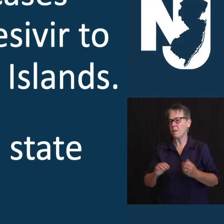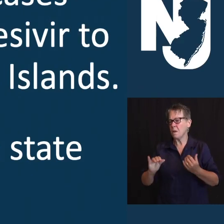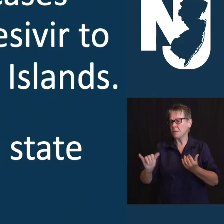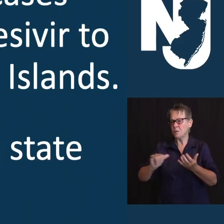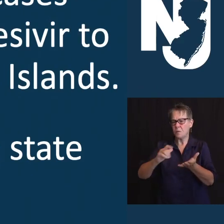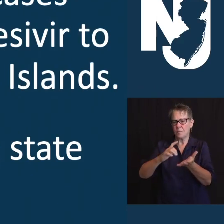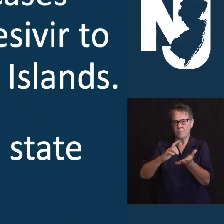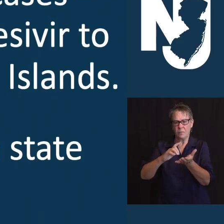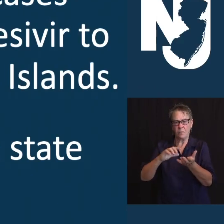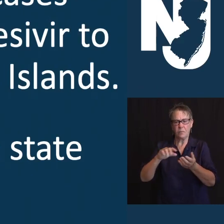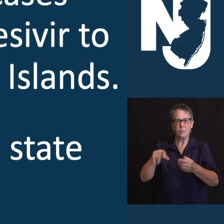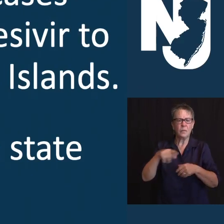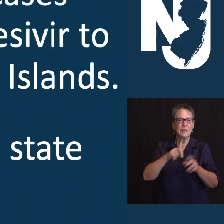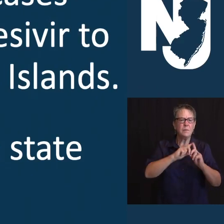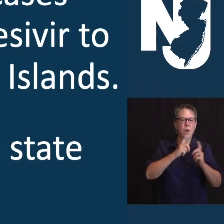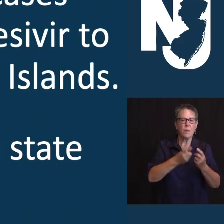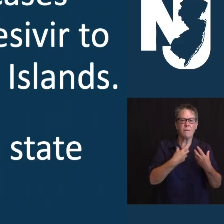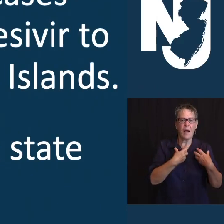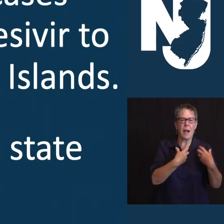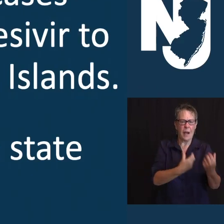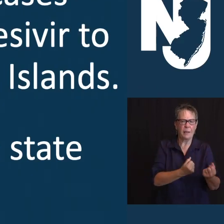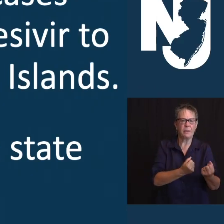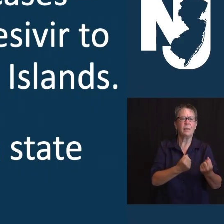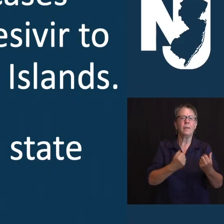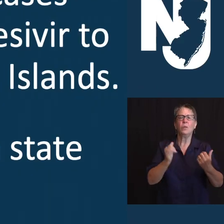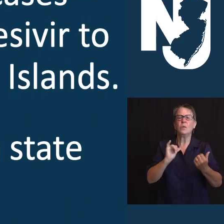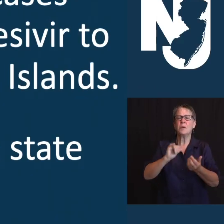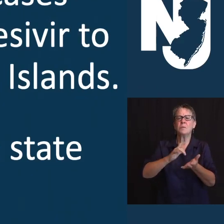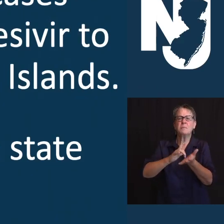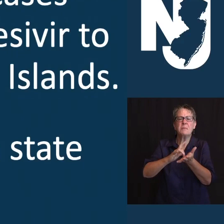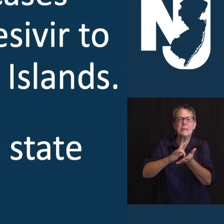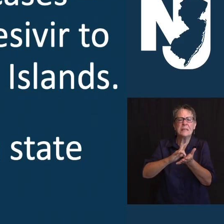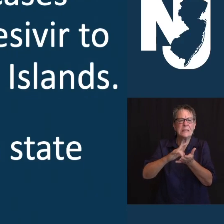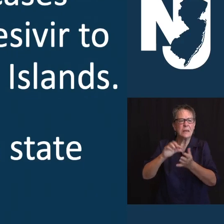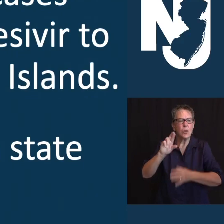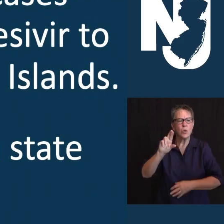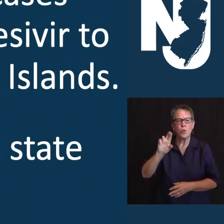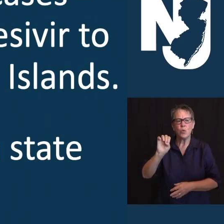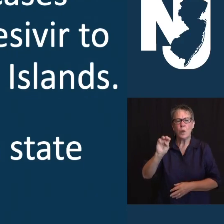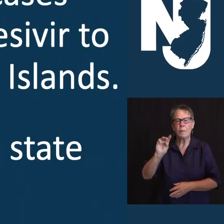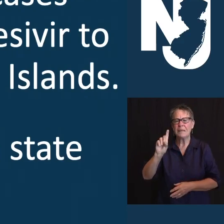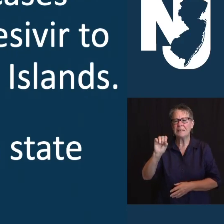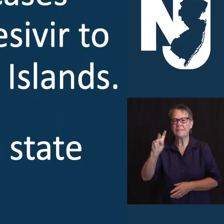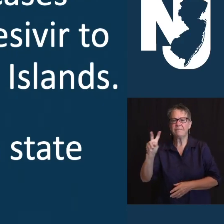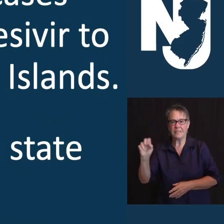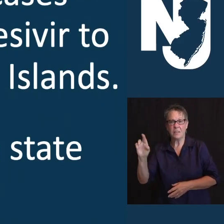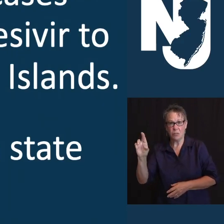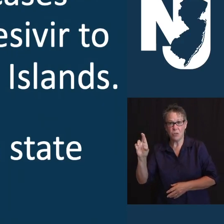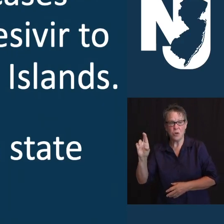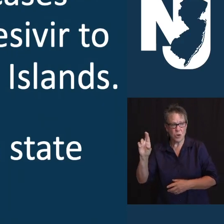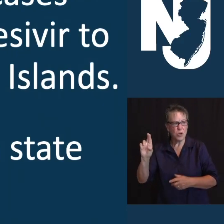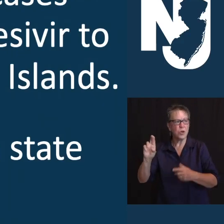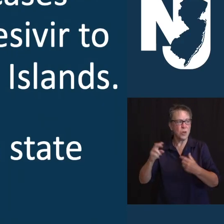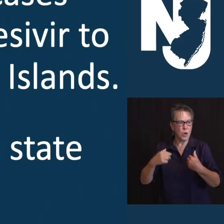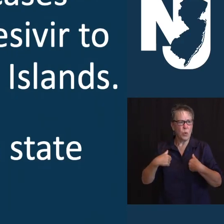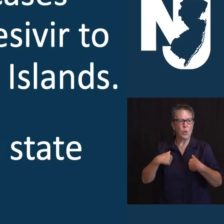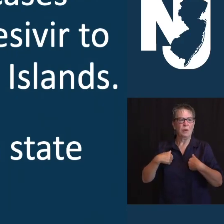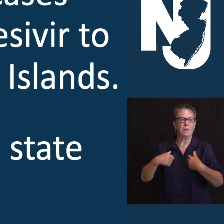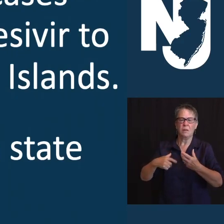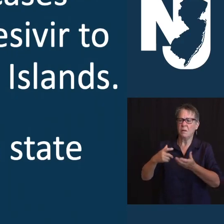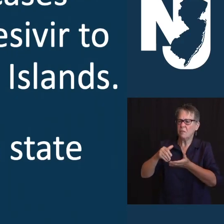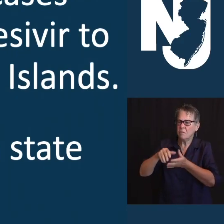leadership, 148 cases of the antiviral remdesivir. That's a total of